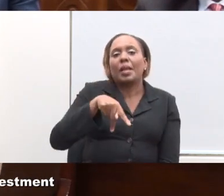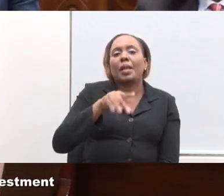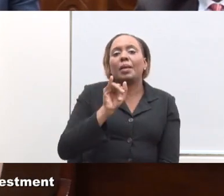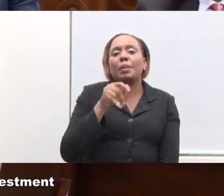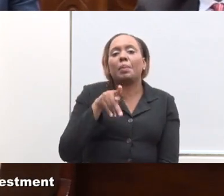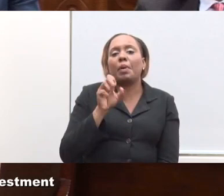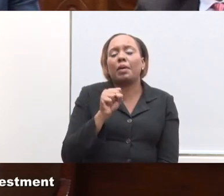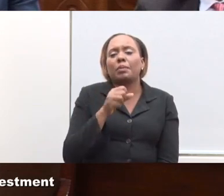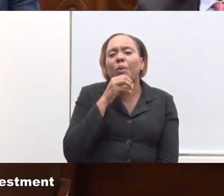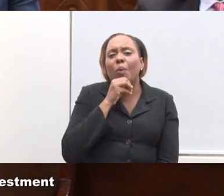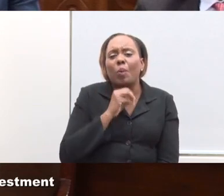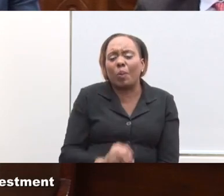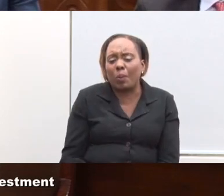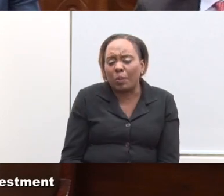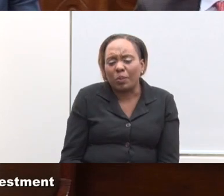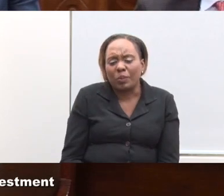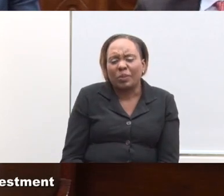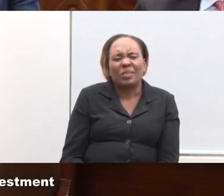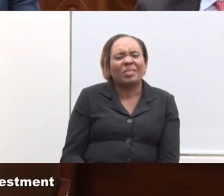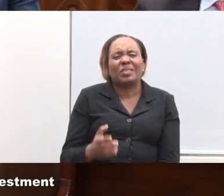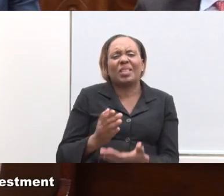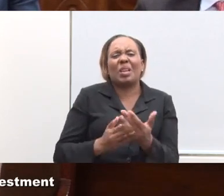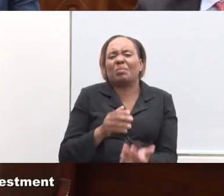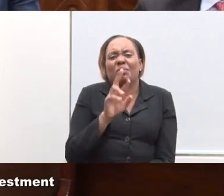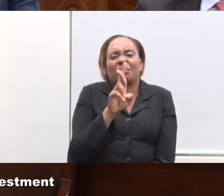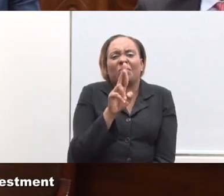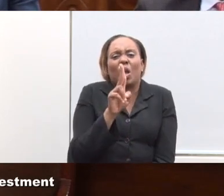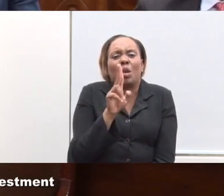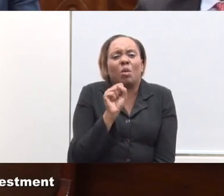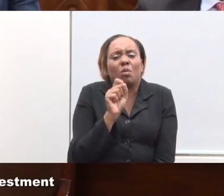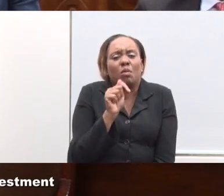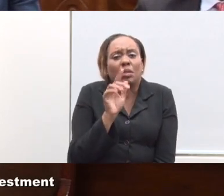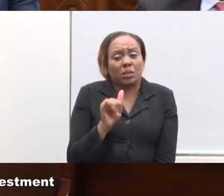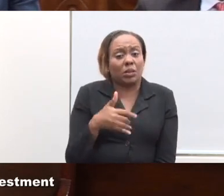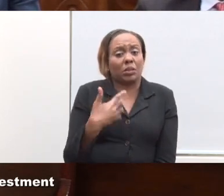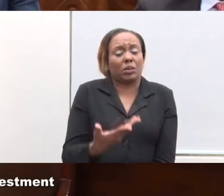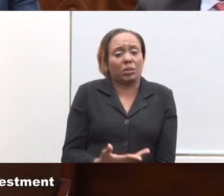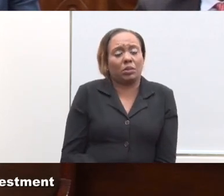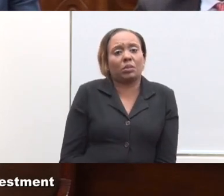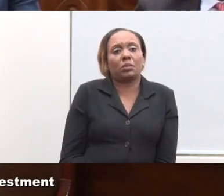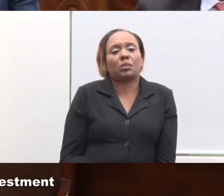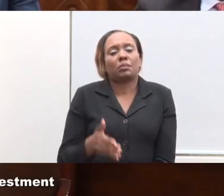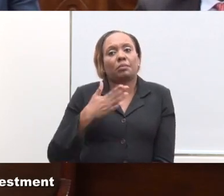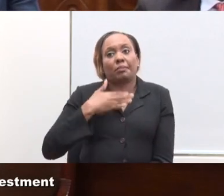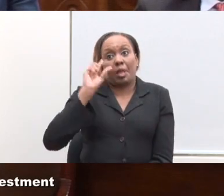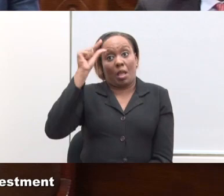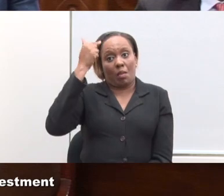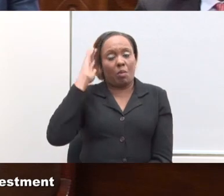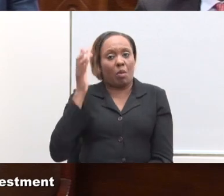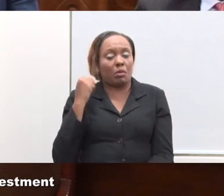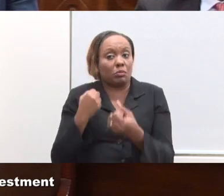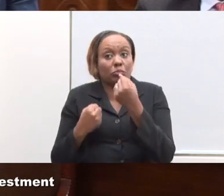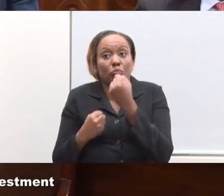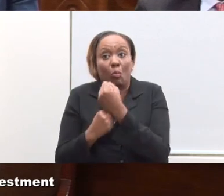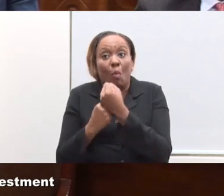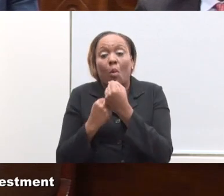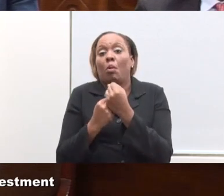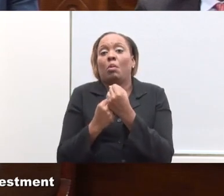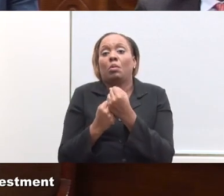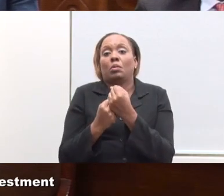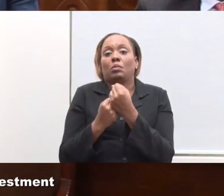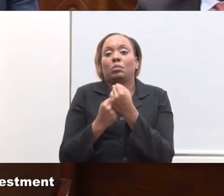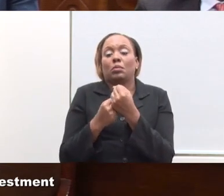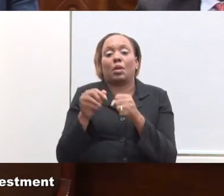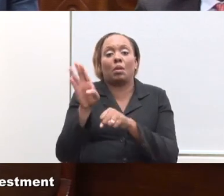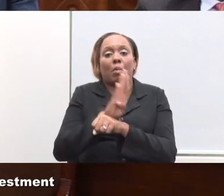The pipes, in some instances, are rusty. My government will support the Barbados Water Authority in a